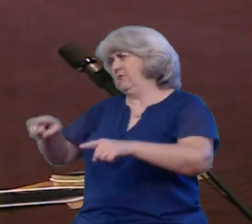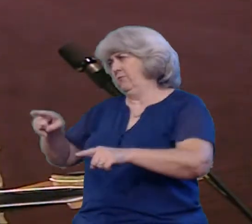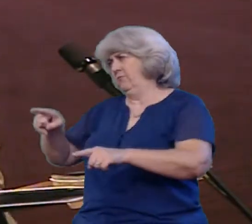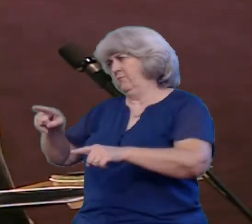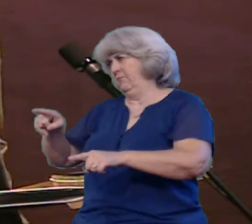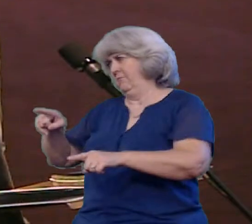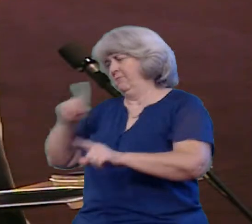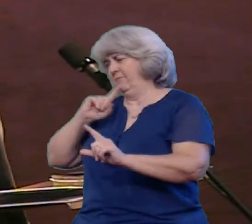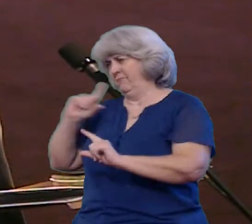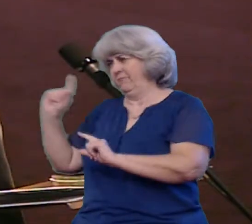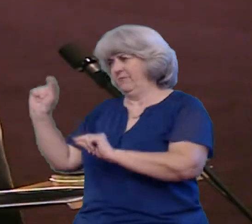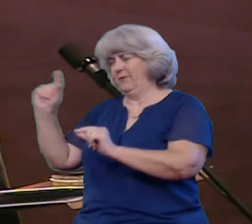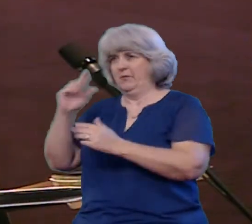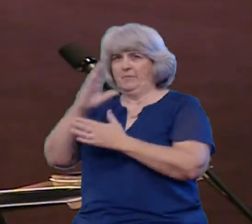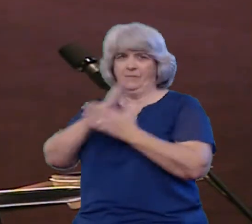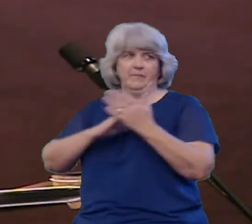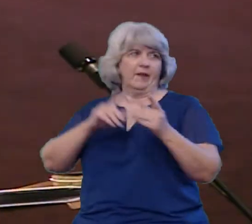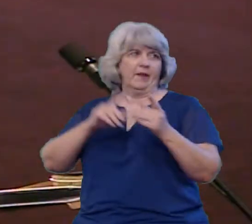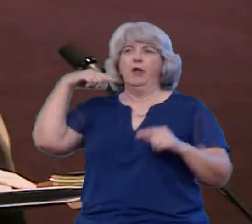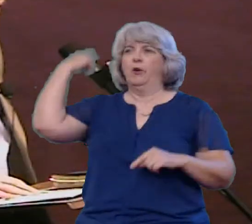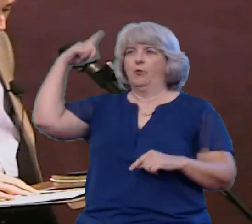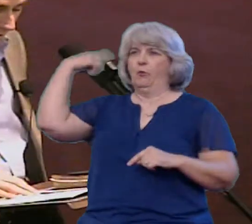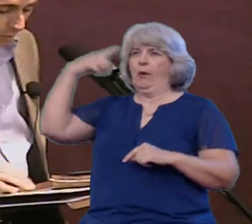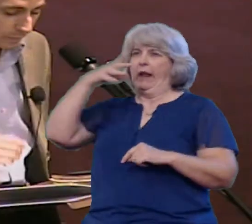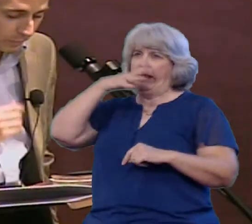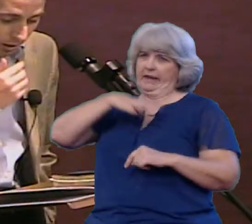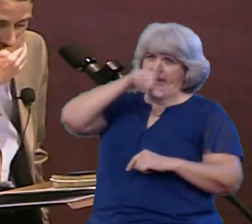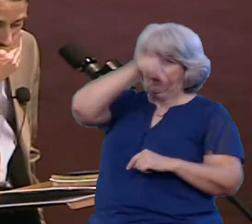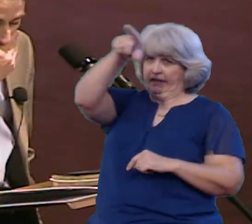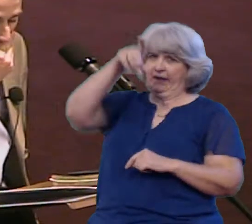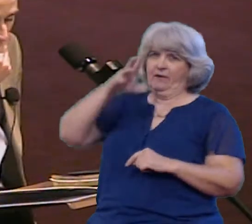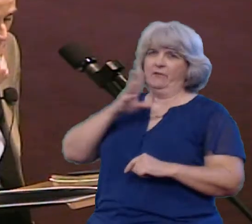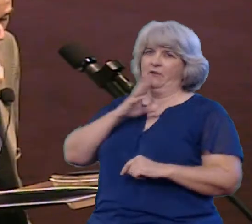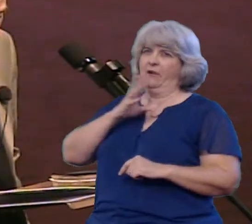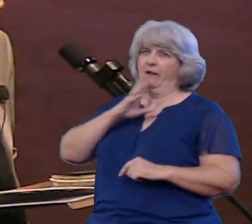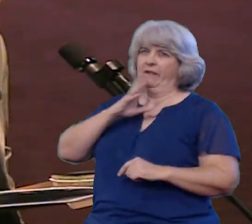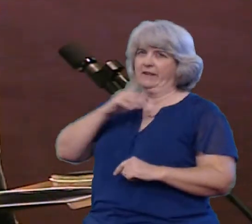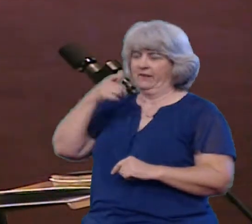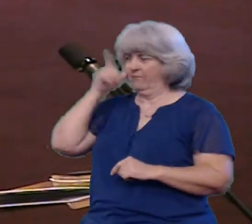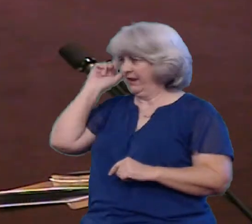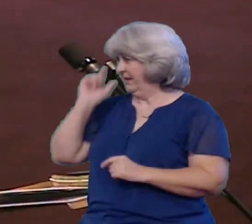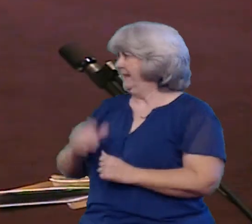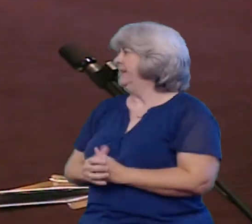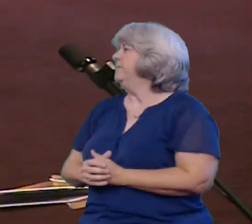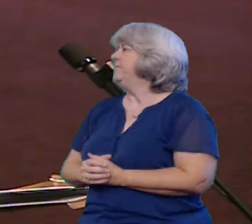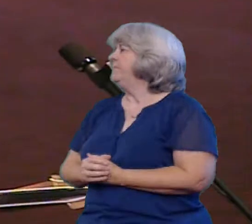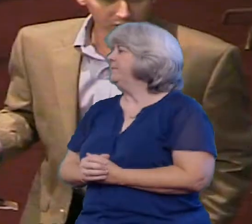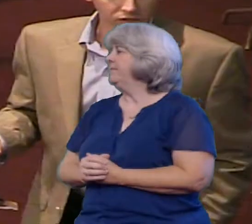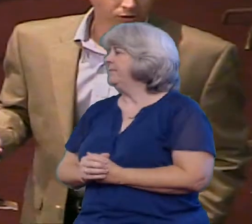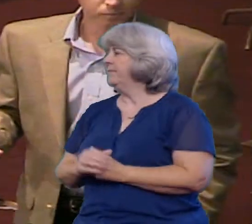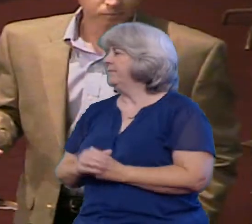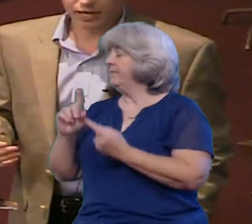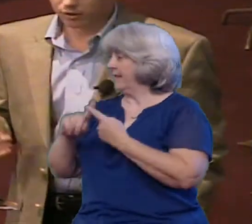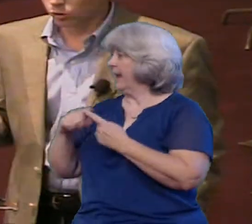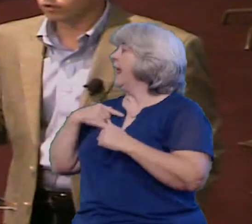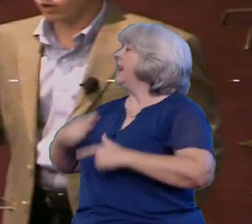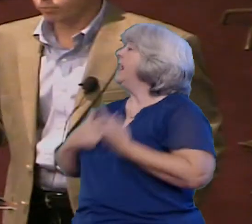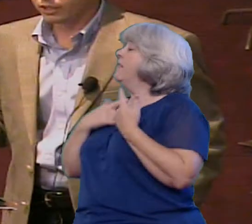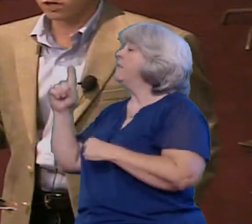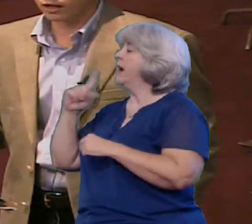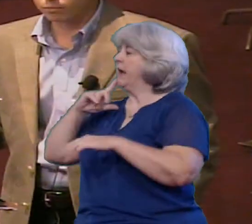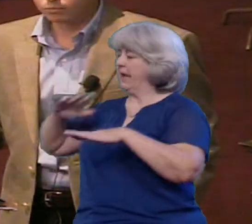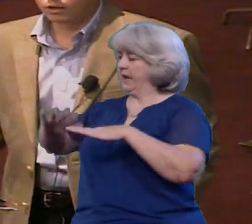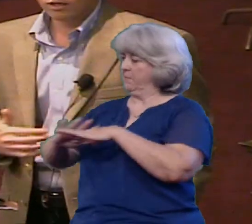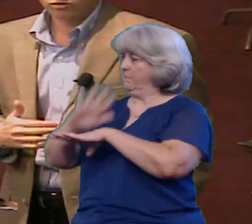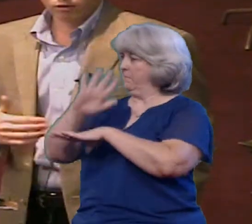There were a couple of crazy ladies honking at me earlier But anyway First of all, I do live at the beach now And I do live on